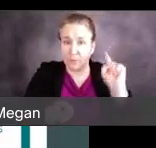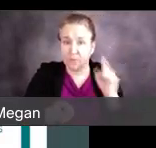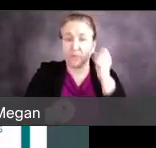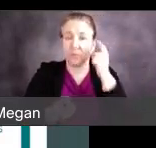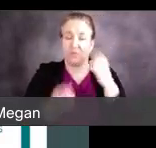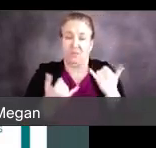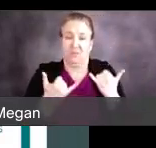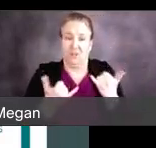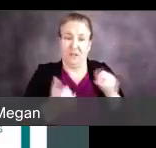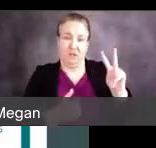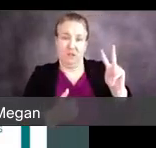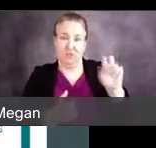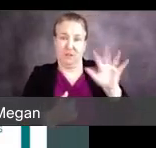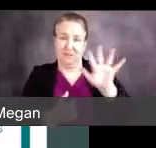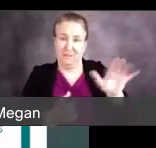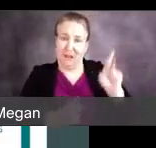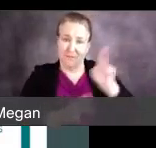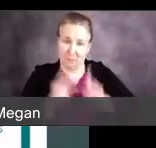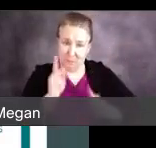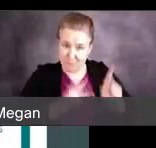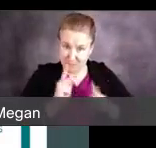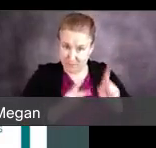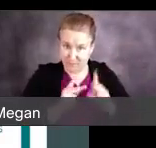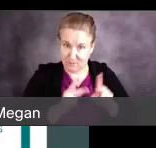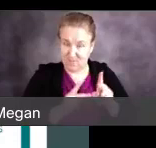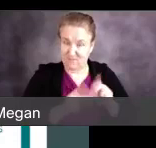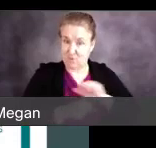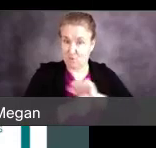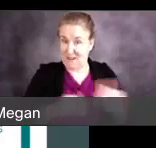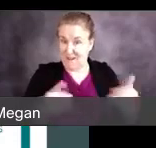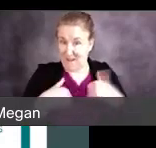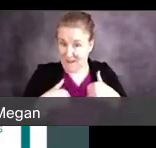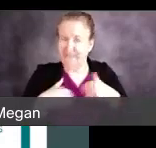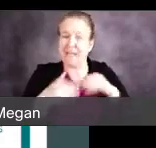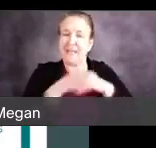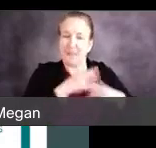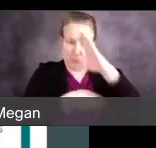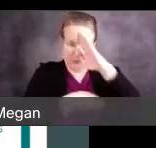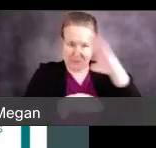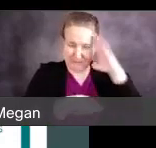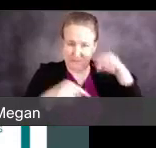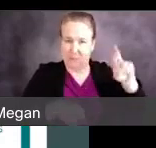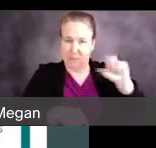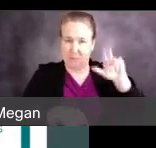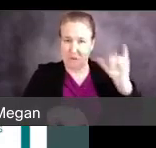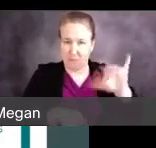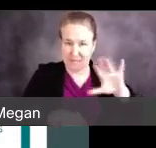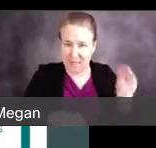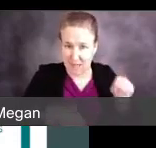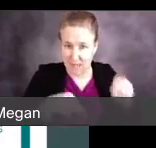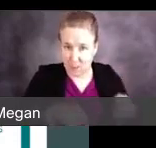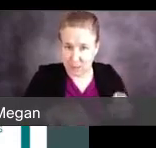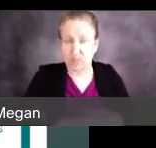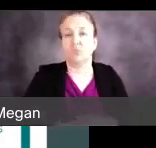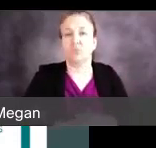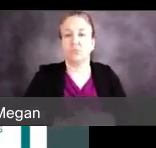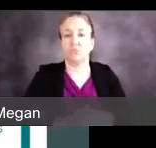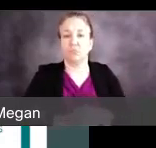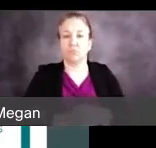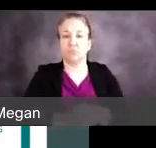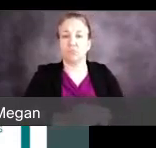Today, 255 individuals with COVID-19 are hospitalized in a Montgomery County hospital. This is decreased